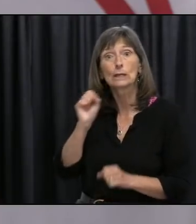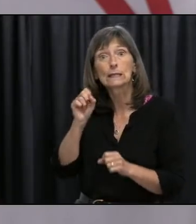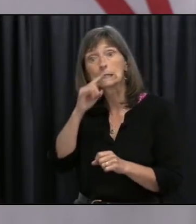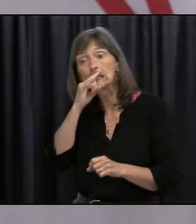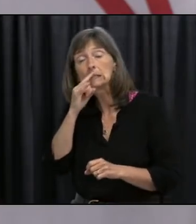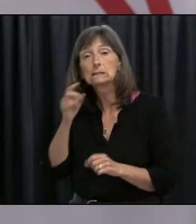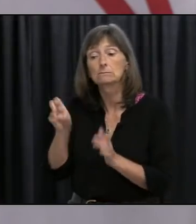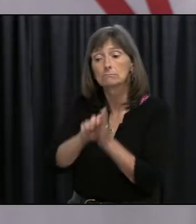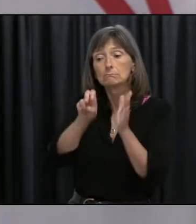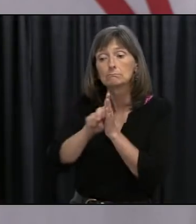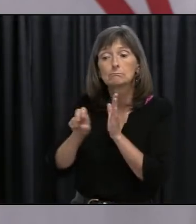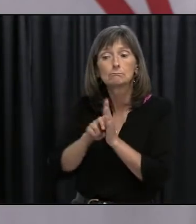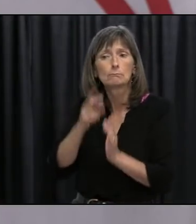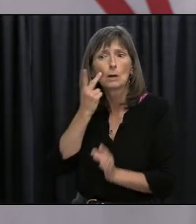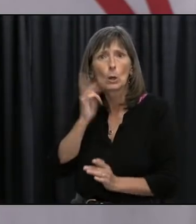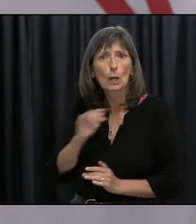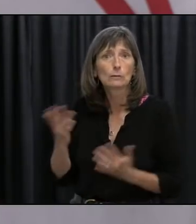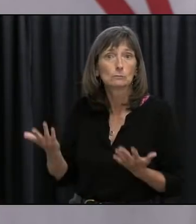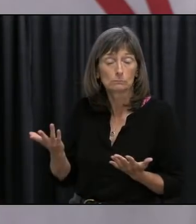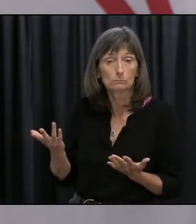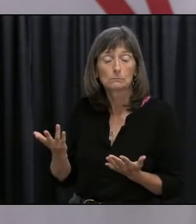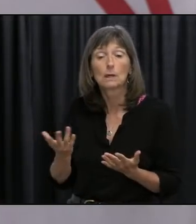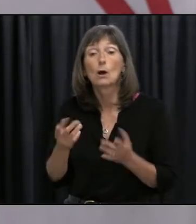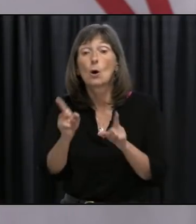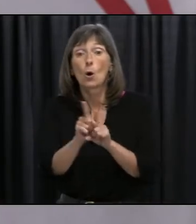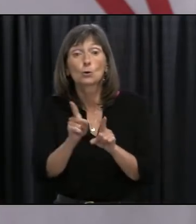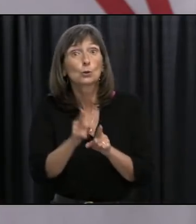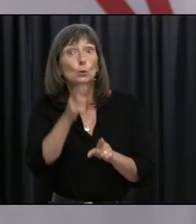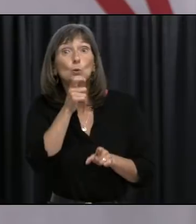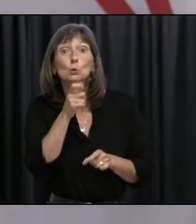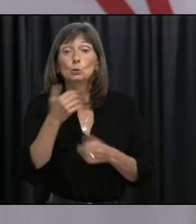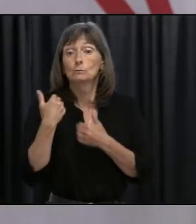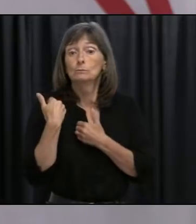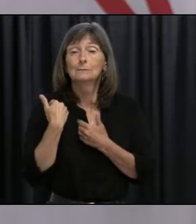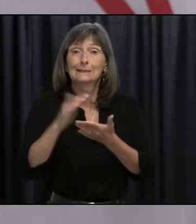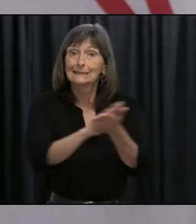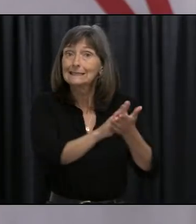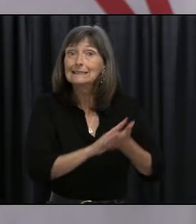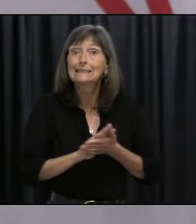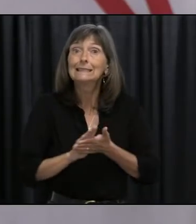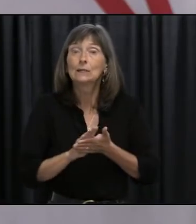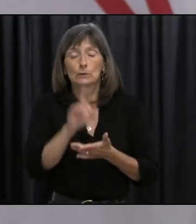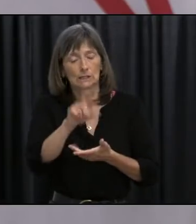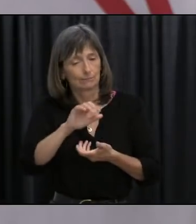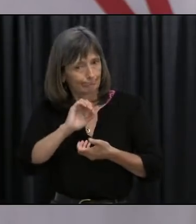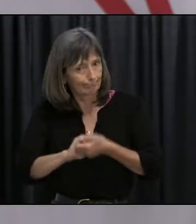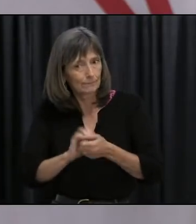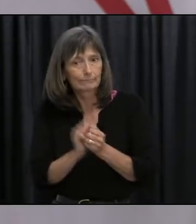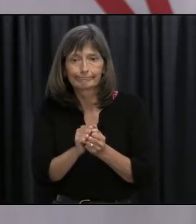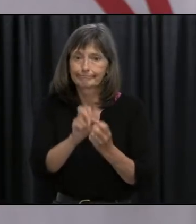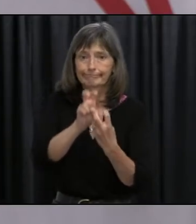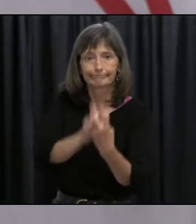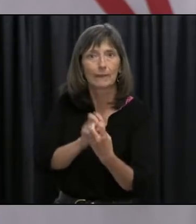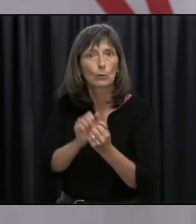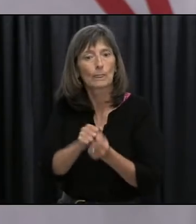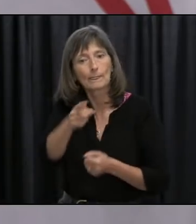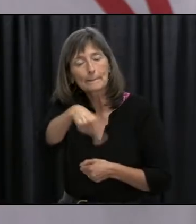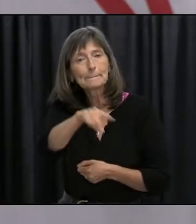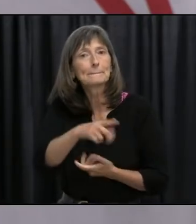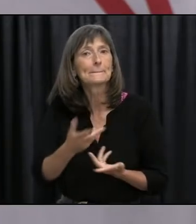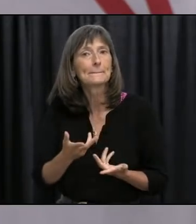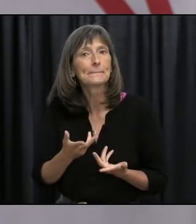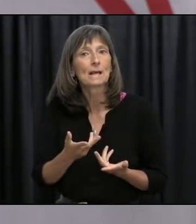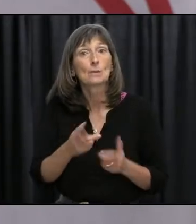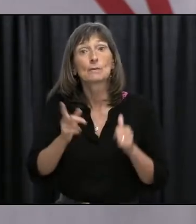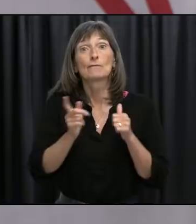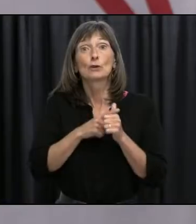school reopening. Also for those that are responsible for cleaning schools, there will be work that will be done with them. But laying out the plan